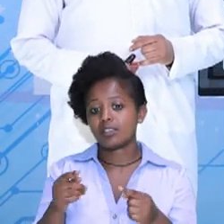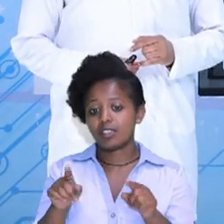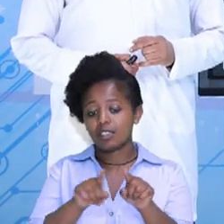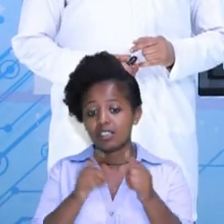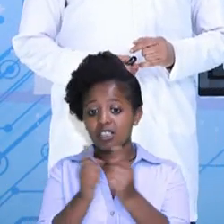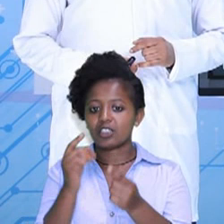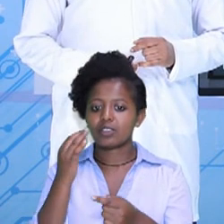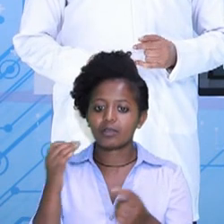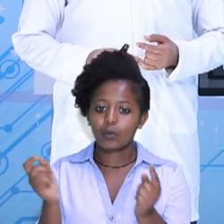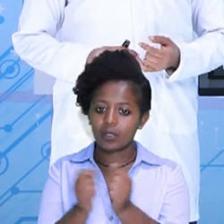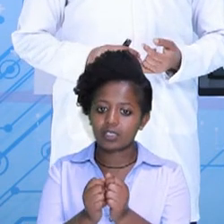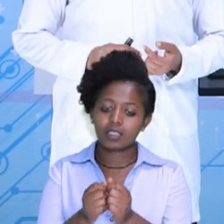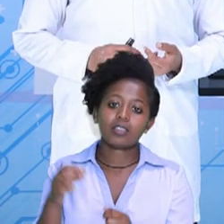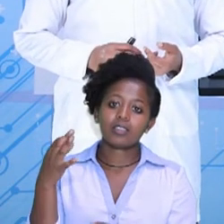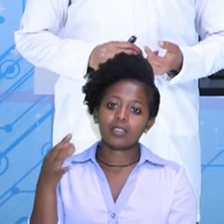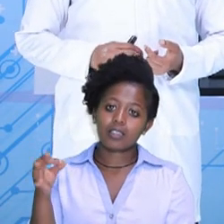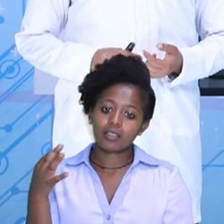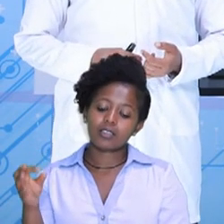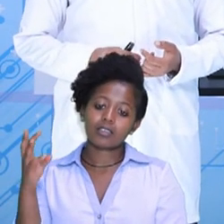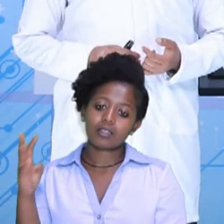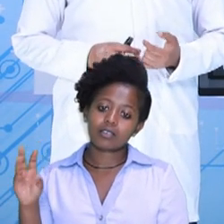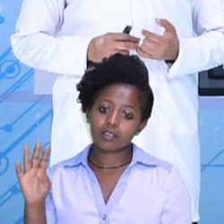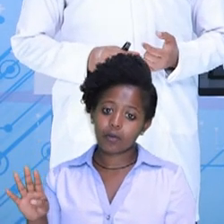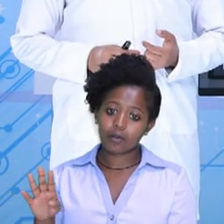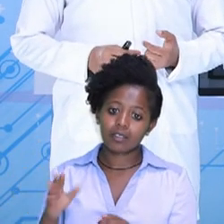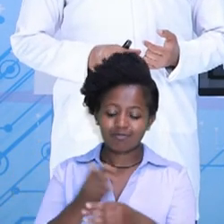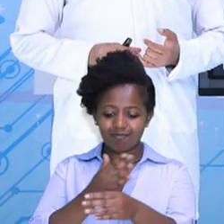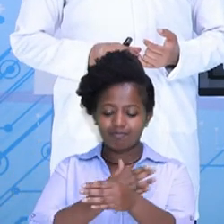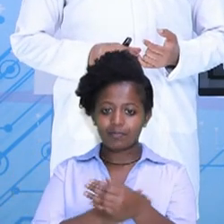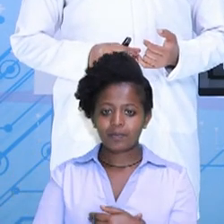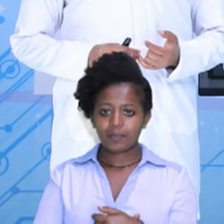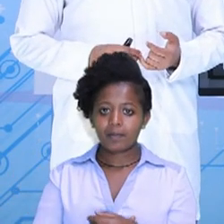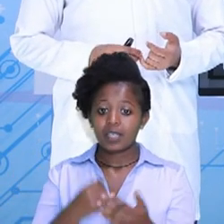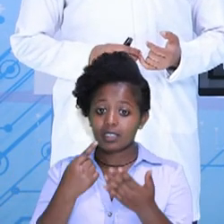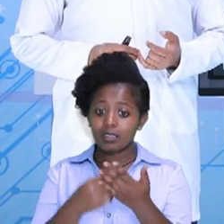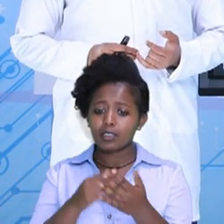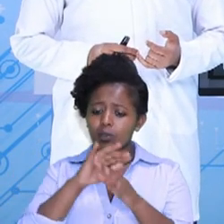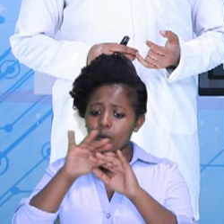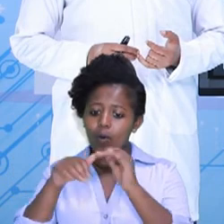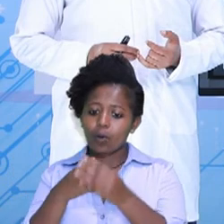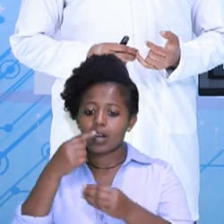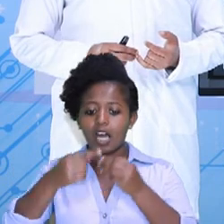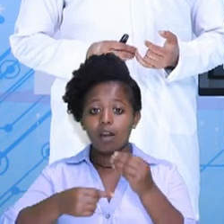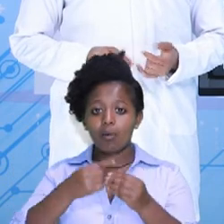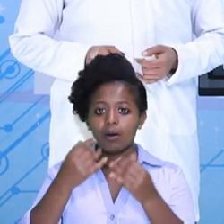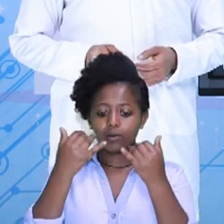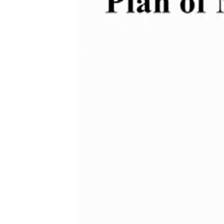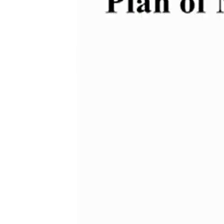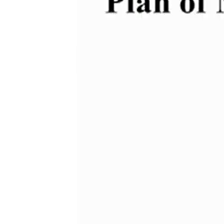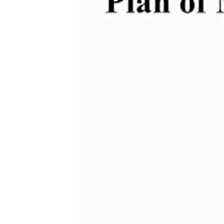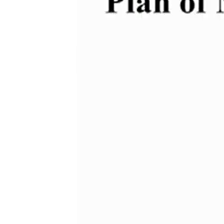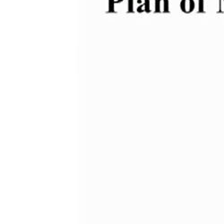USA after 1964. Student, this is all about today's